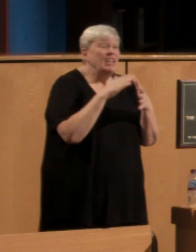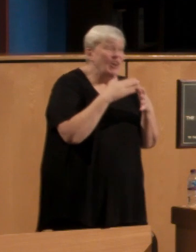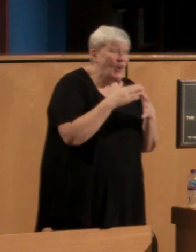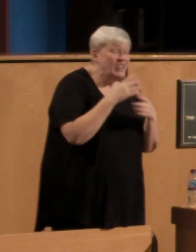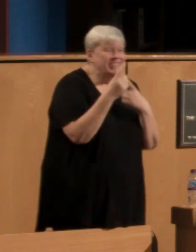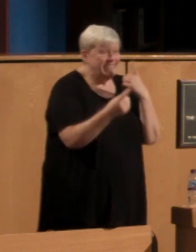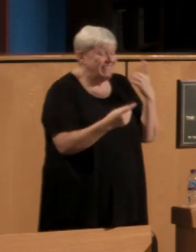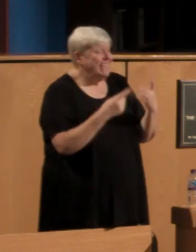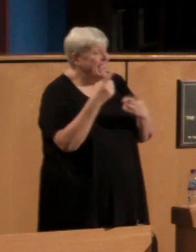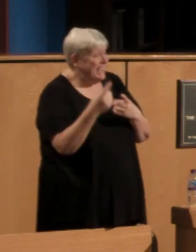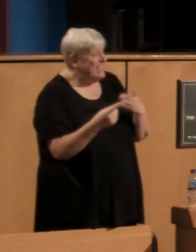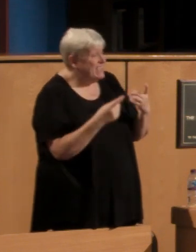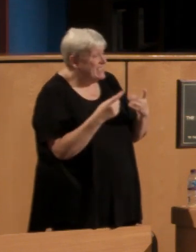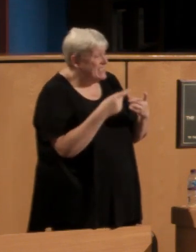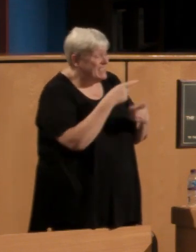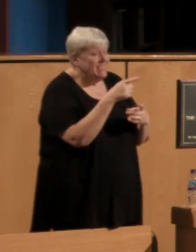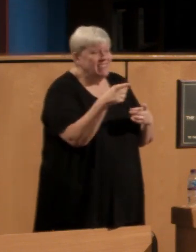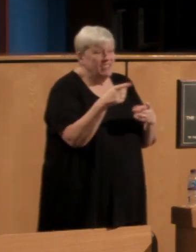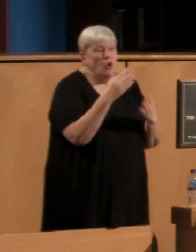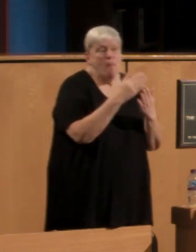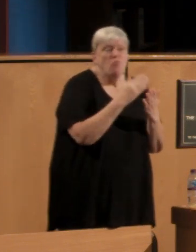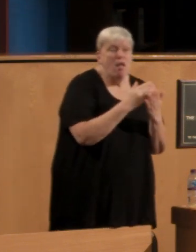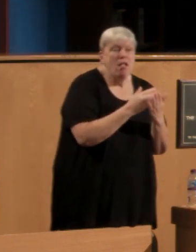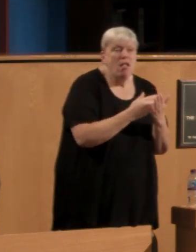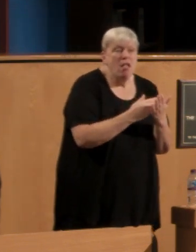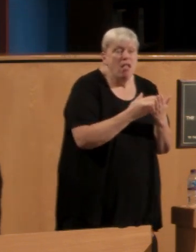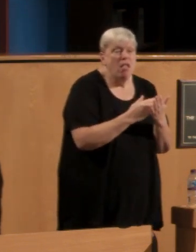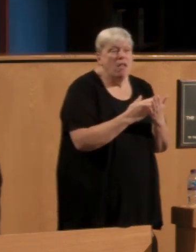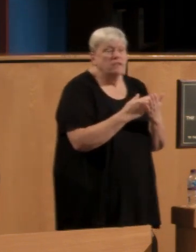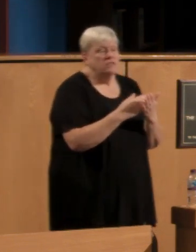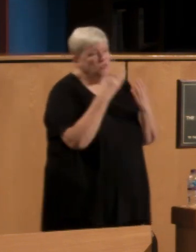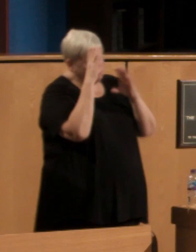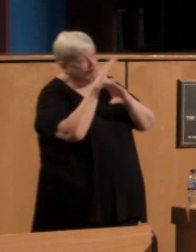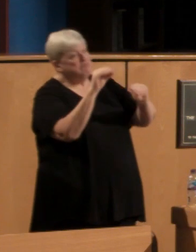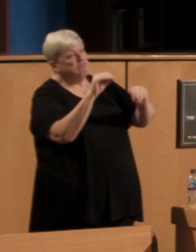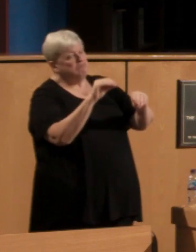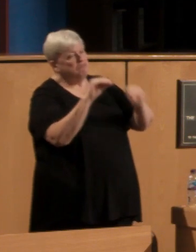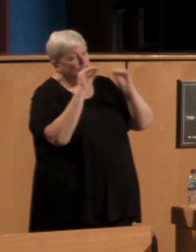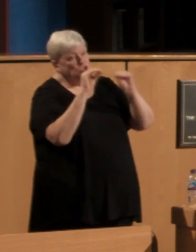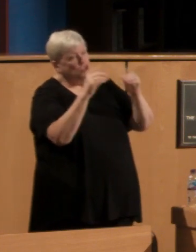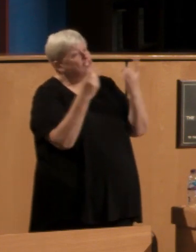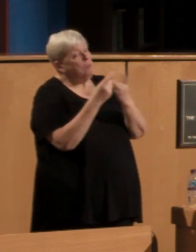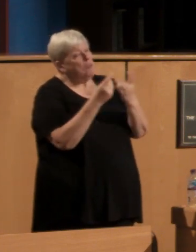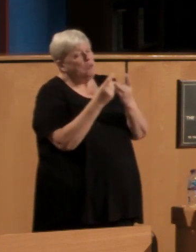of these are moralistic stories. They are imparting good lessons, which meant that